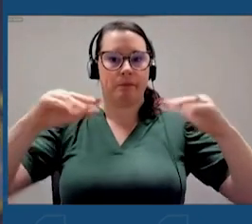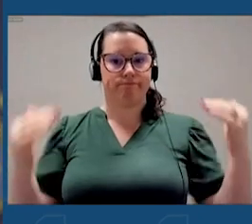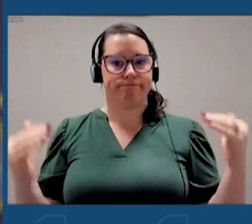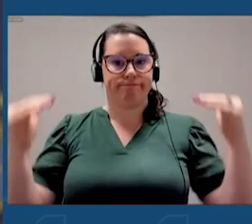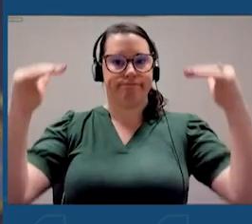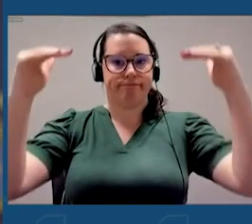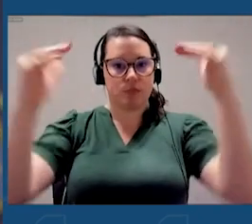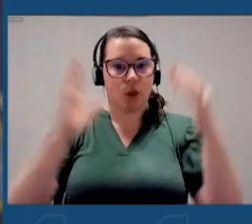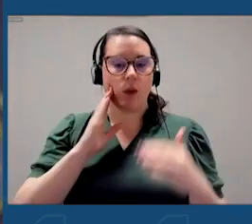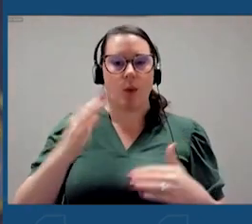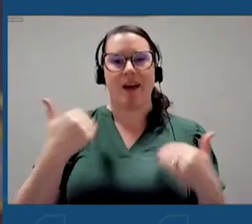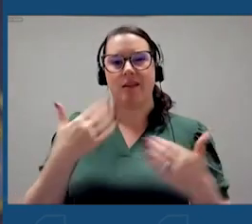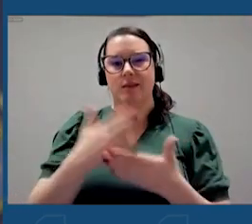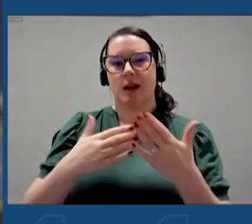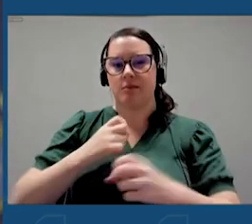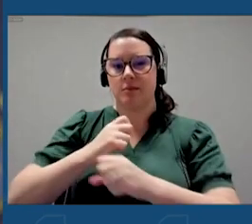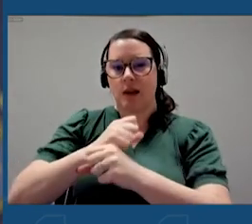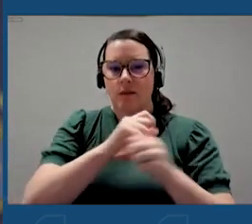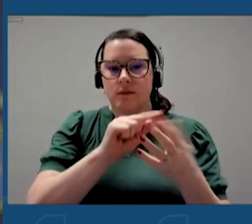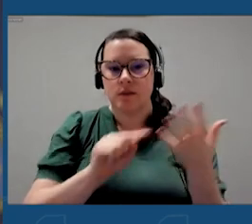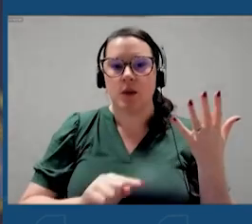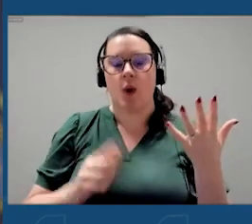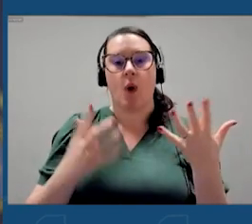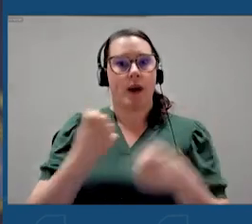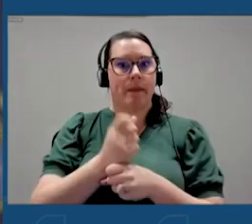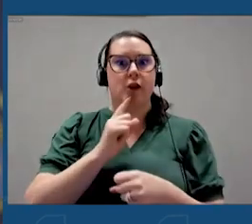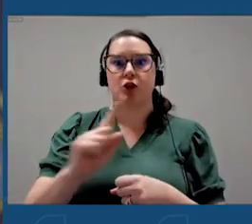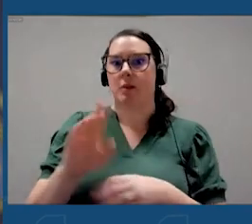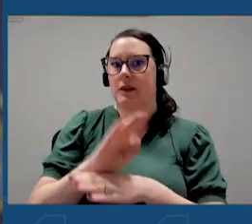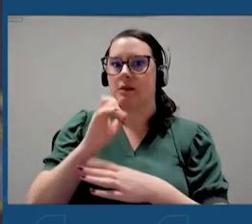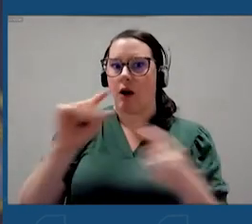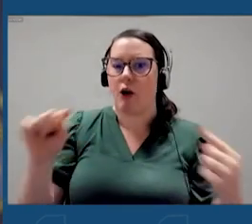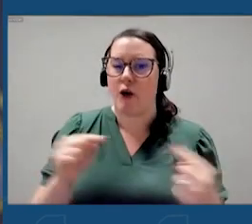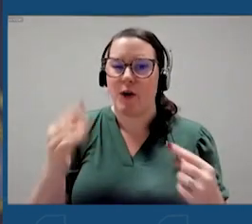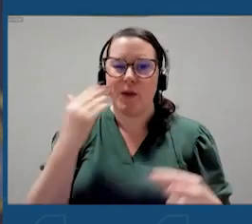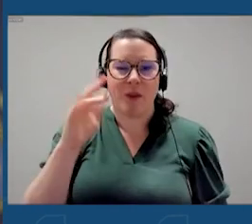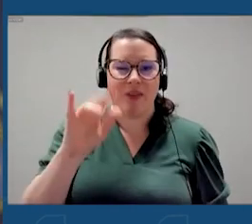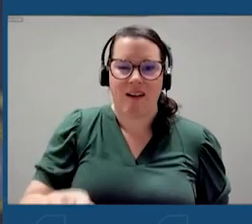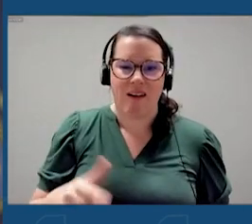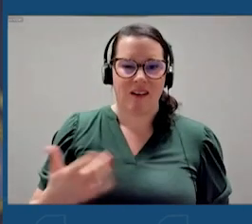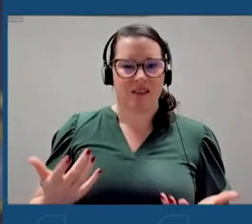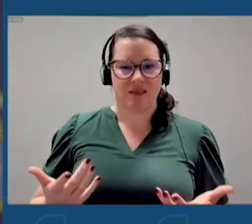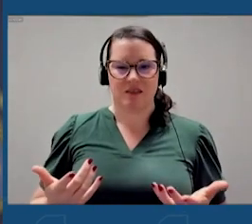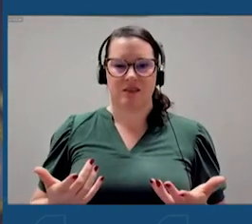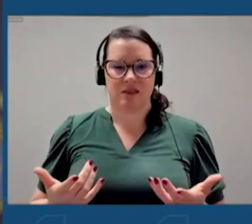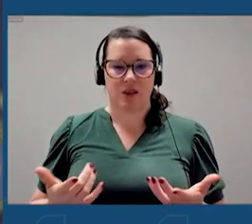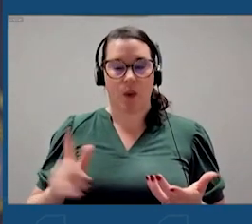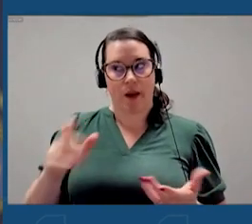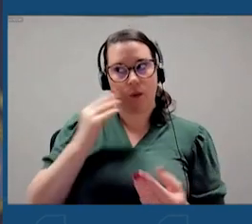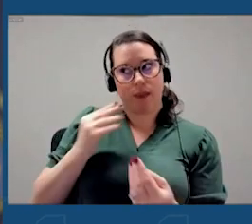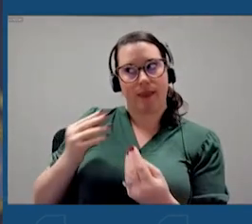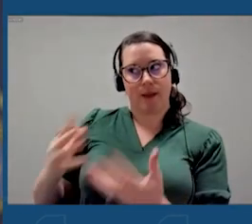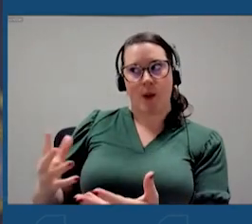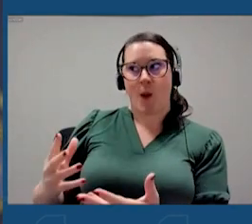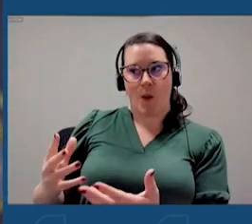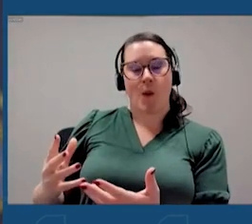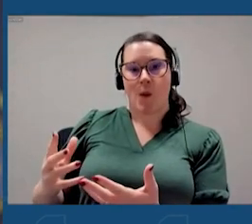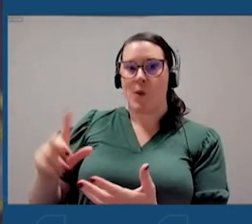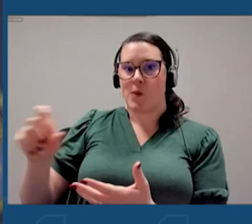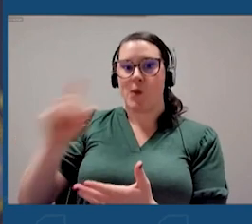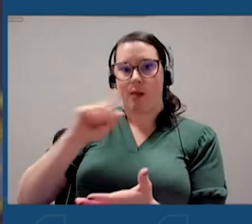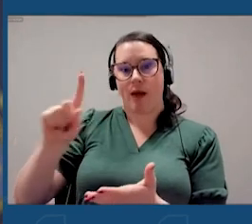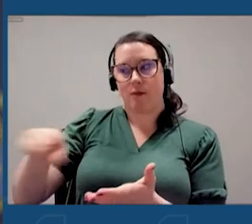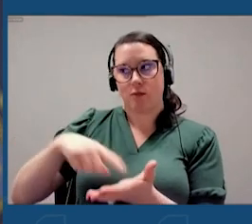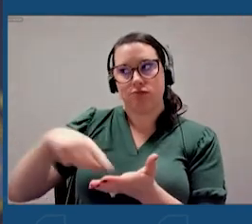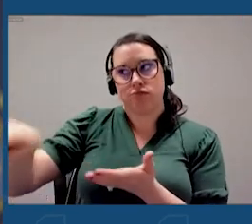some guardrails because we want to make sure we're not hurting businesses. We have to give them the notice, the advance warning, let them know.